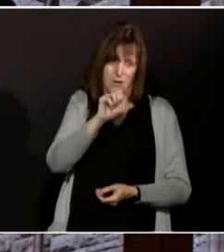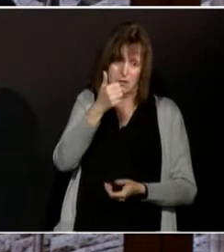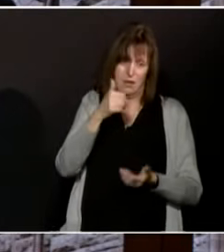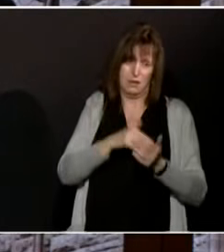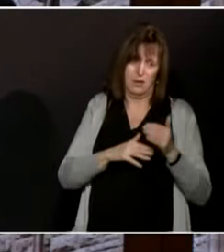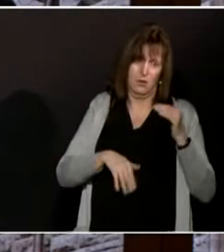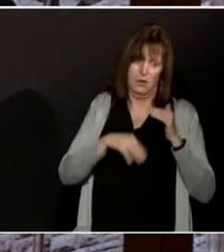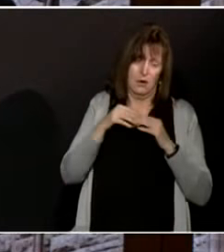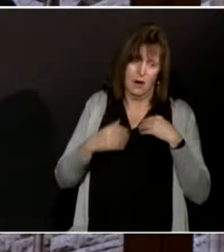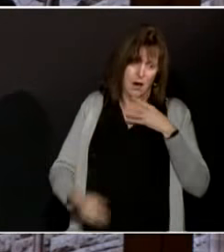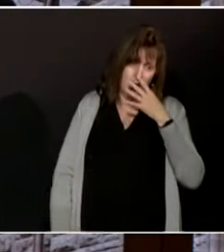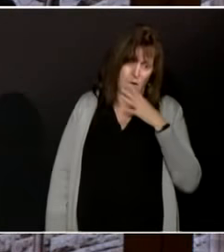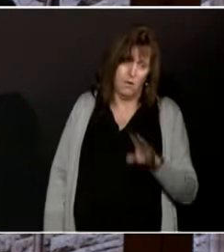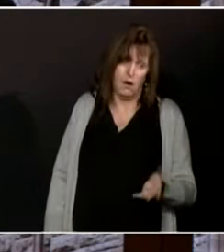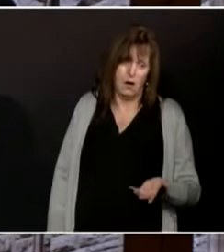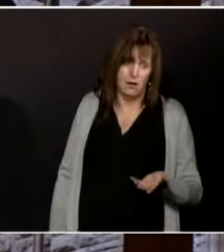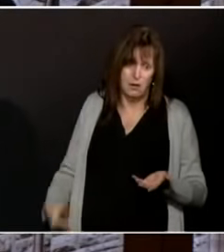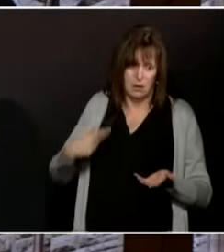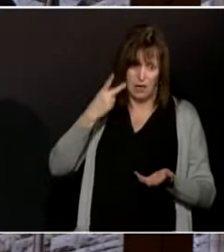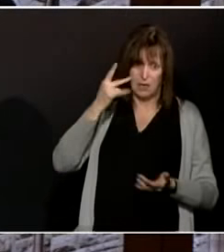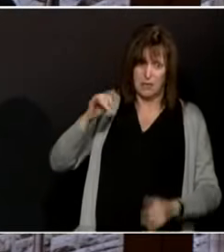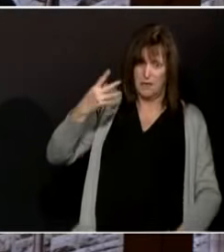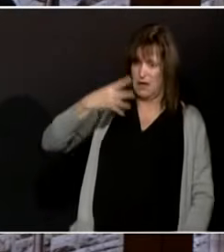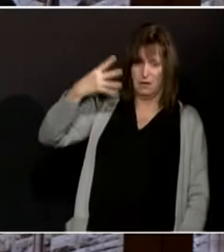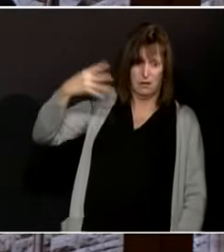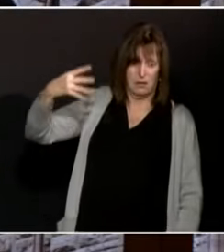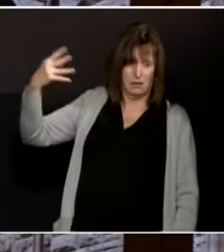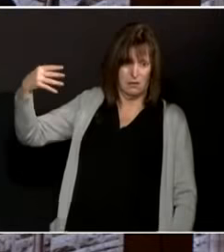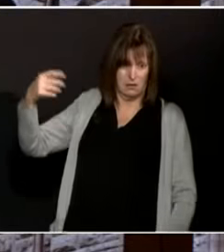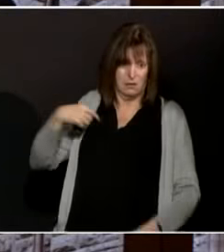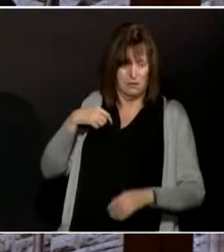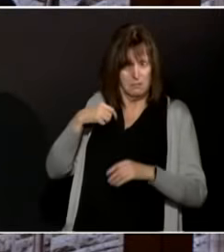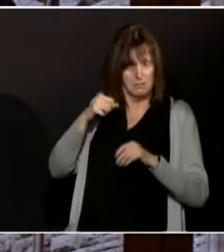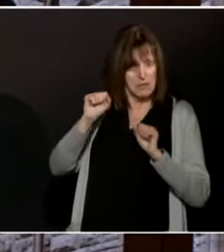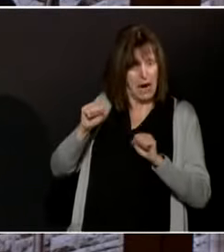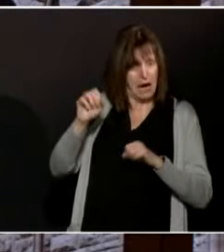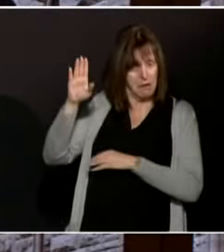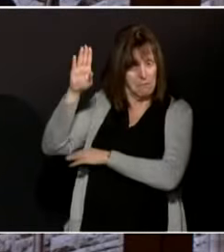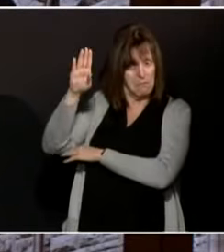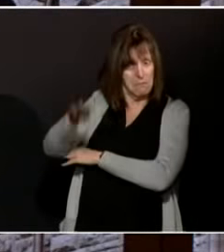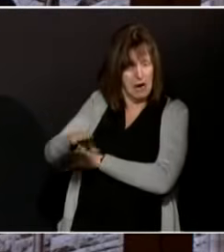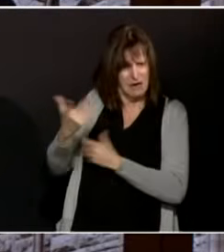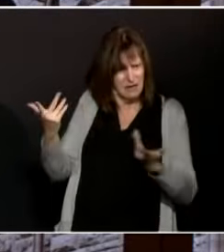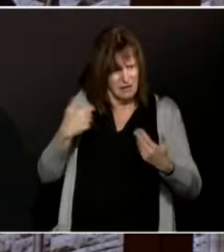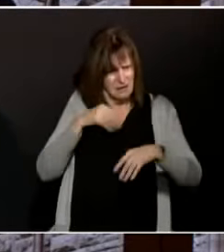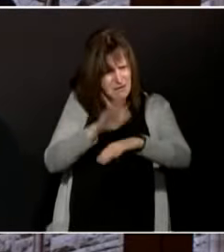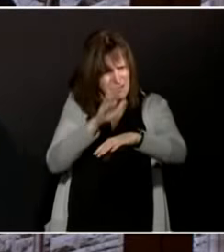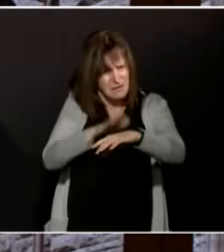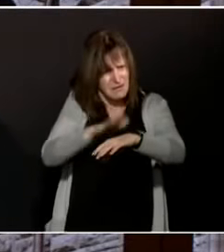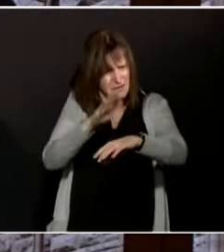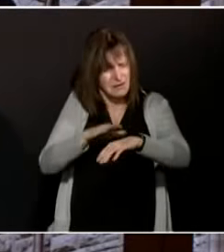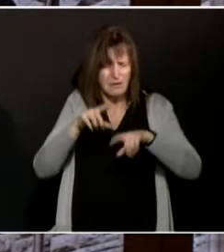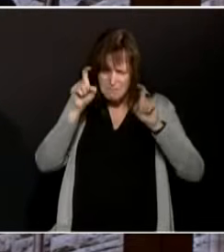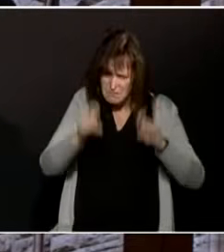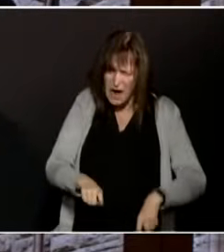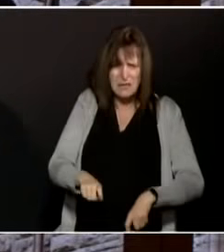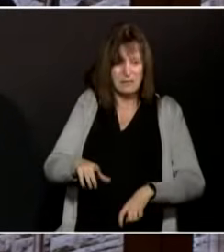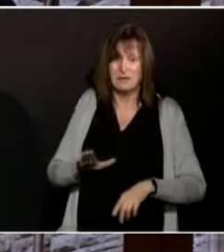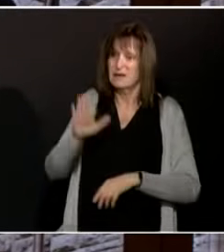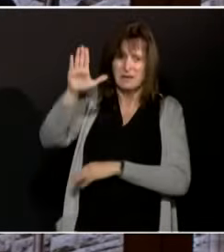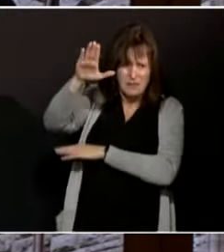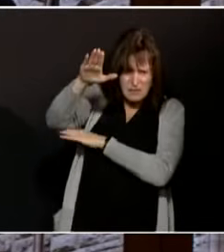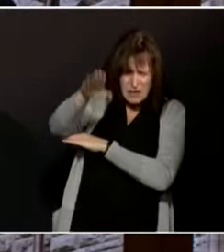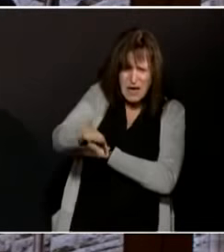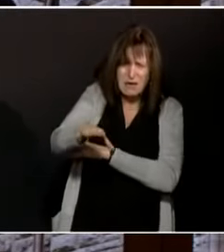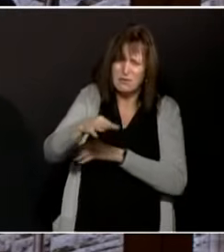down. So in that way, as a real dire warning, we need to get that number bending and to bring it back down as soon as we can, because it